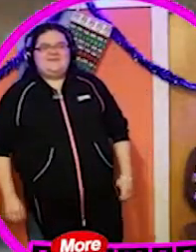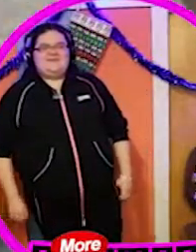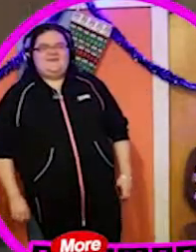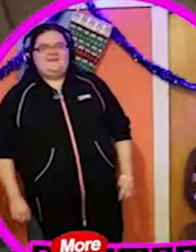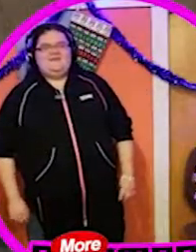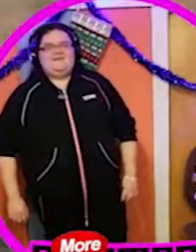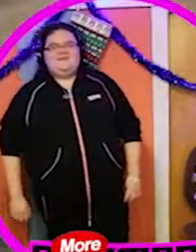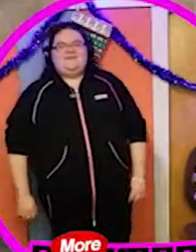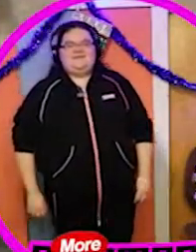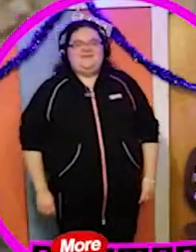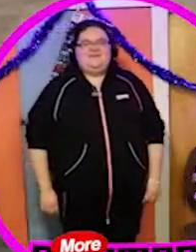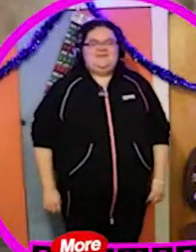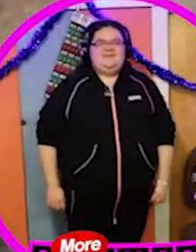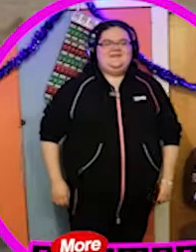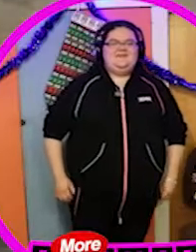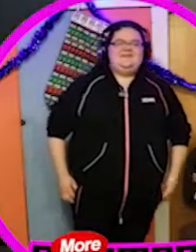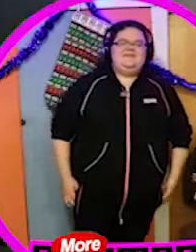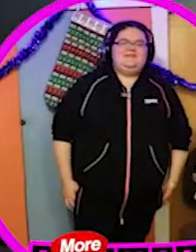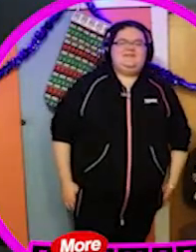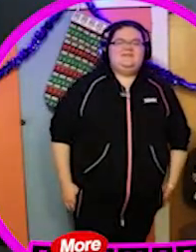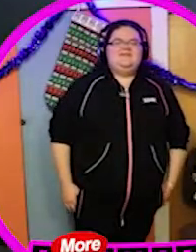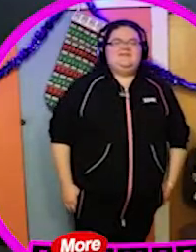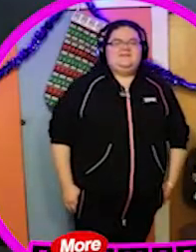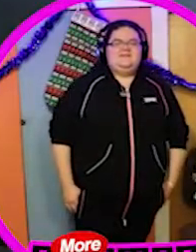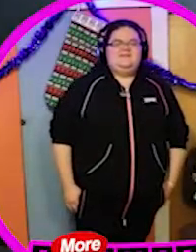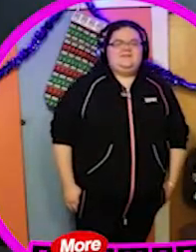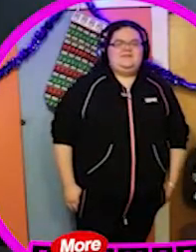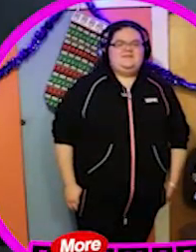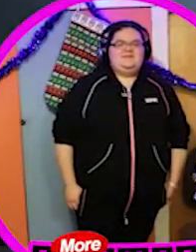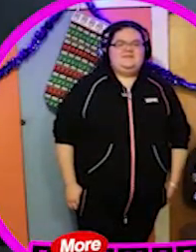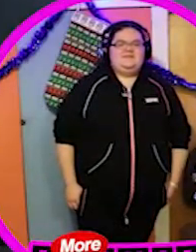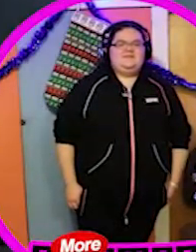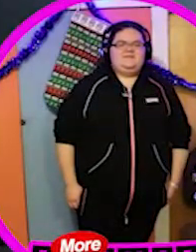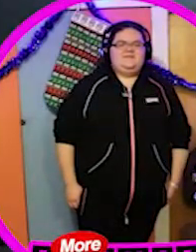Please shoot other people. Oh, bro, I'm going. Shoot someone else. I'm out.